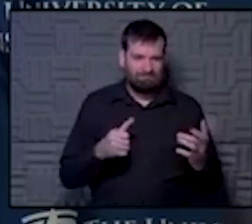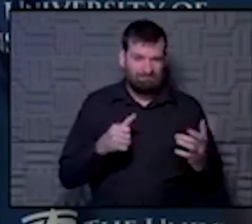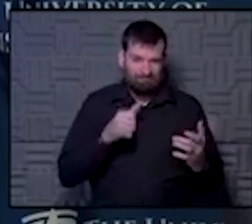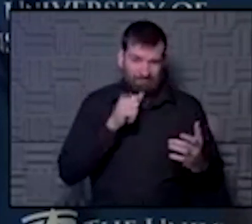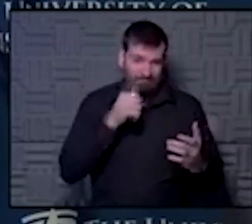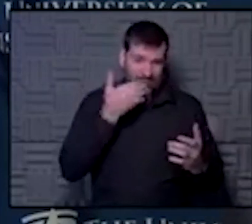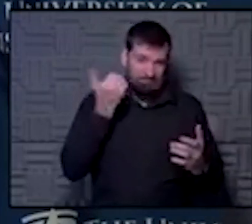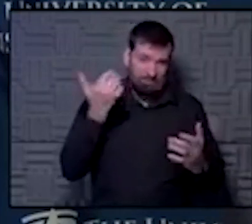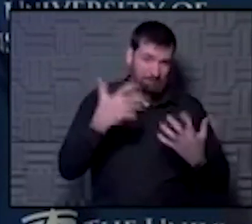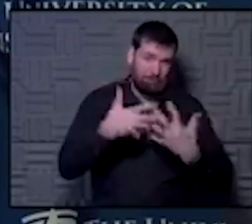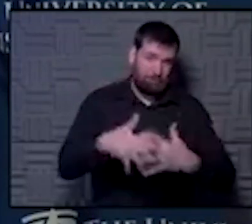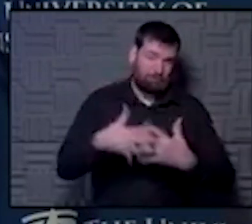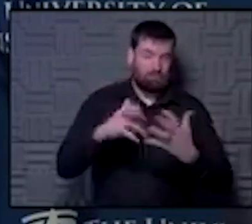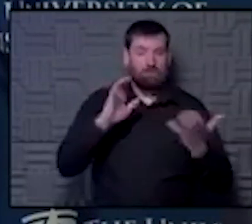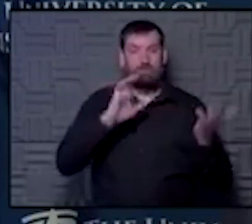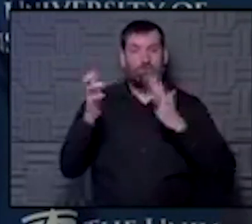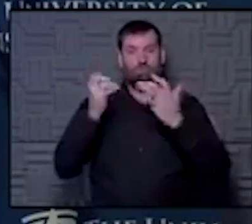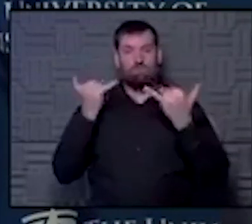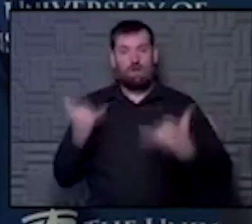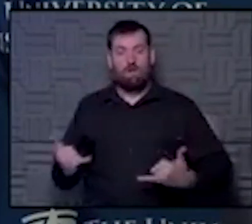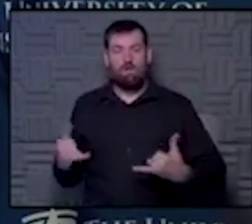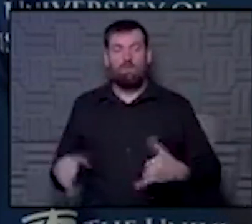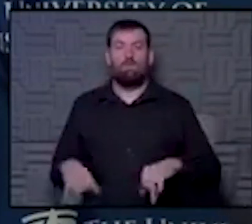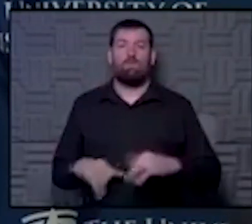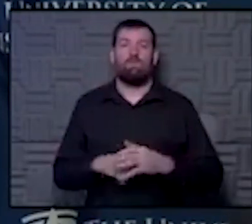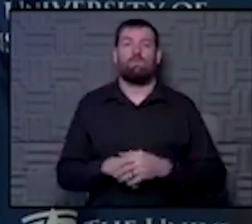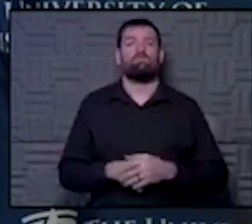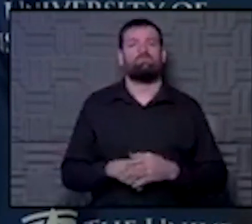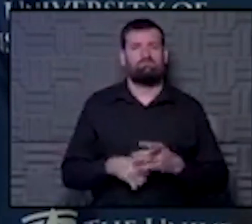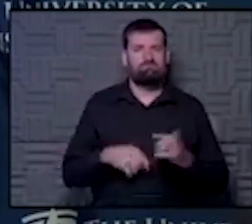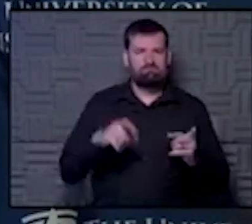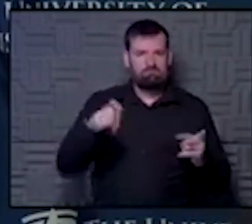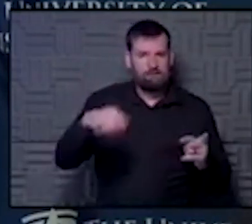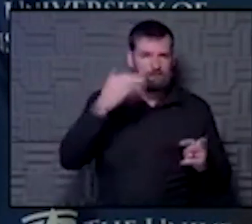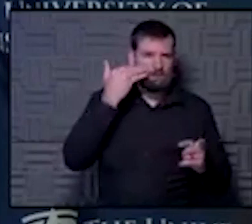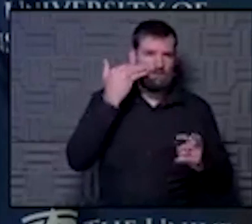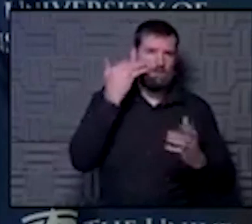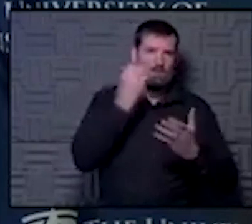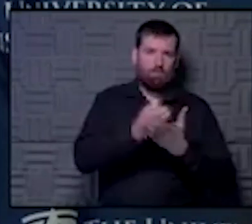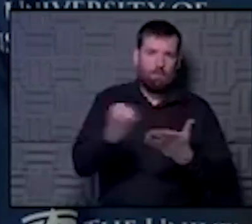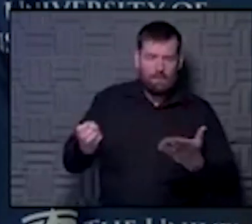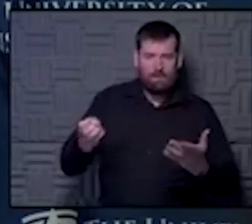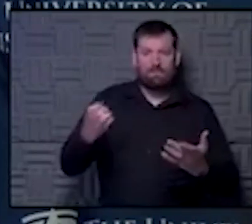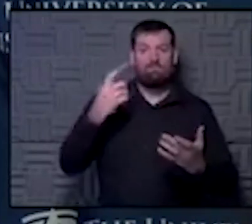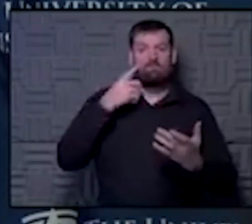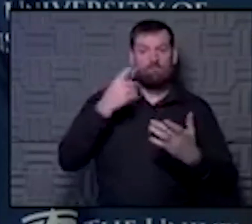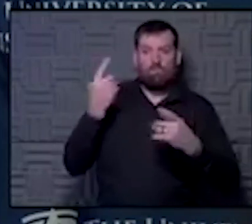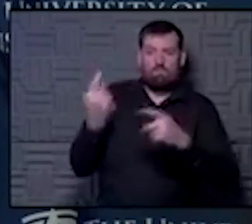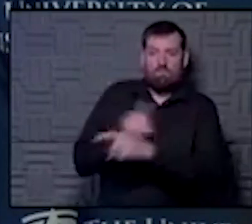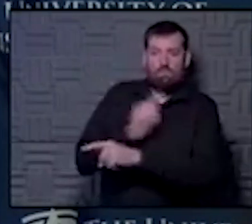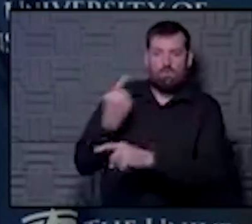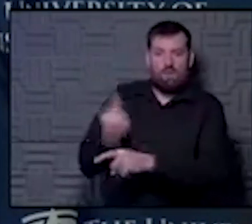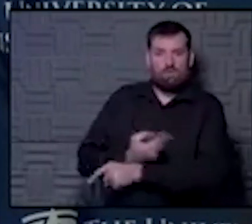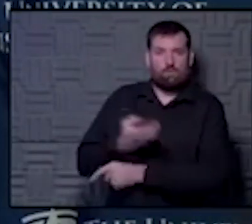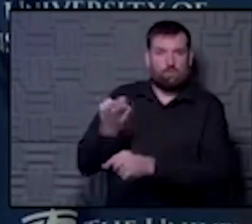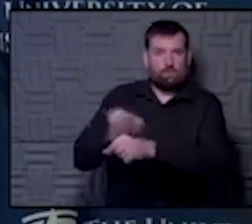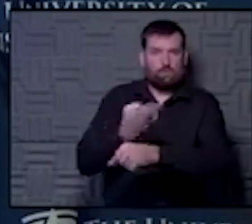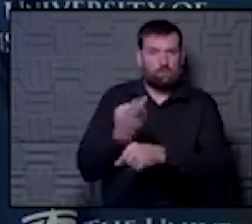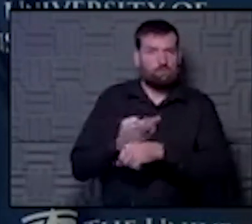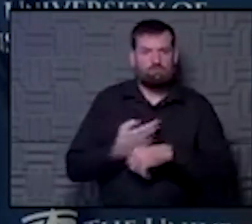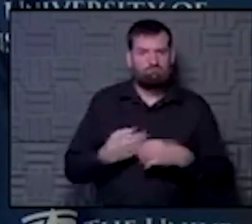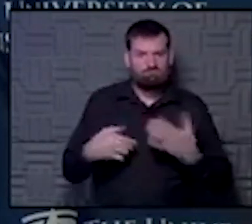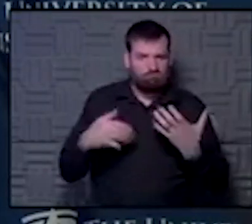have, compared to what we have. Like, you have to know your equipment to run it properly. Sometimes if you don't know